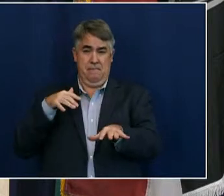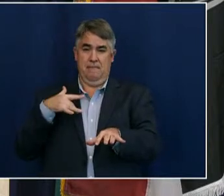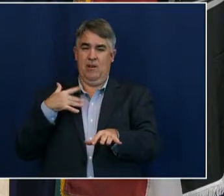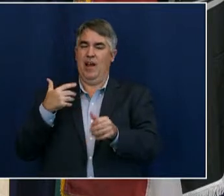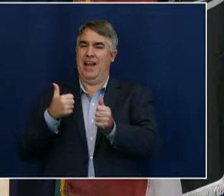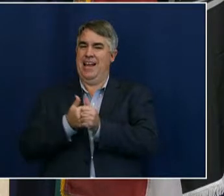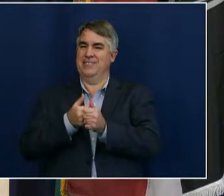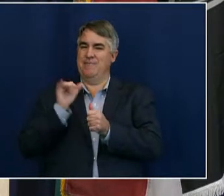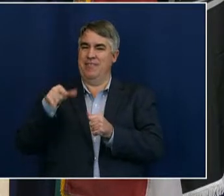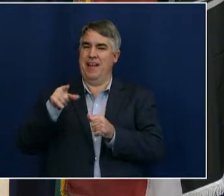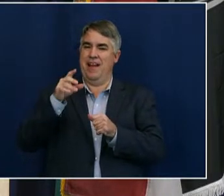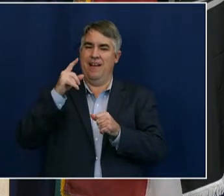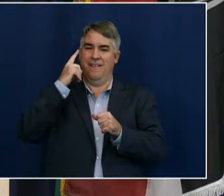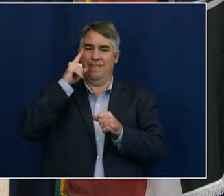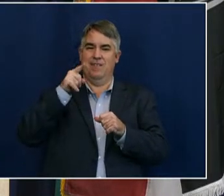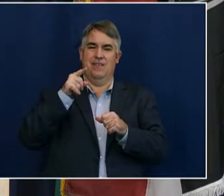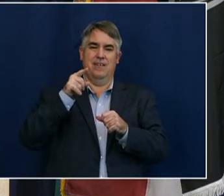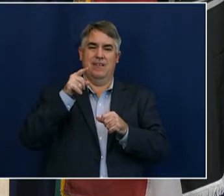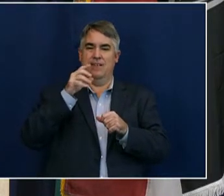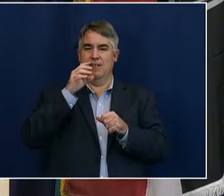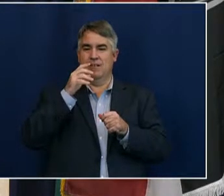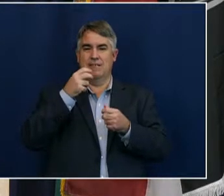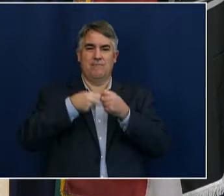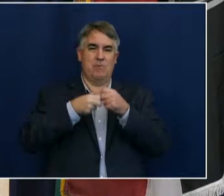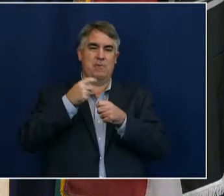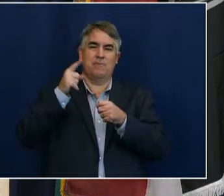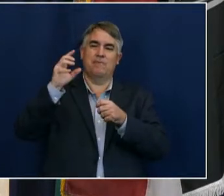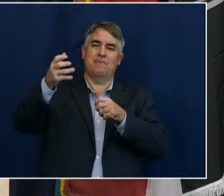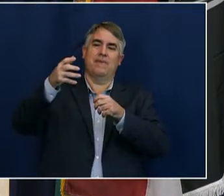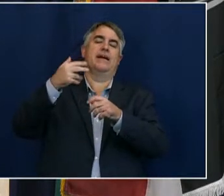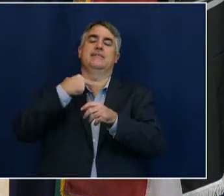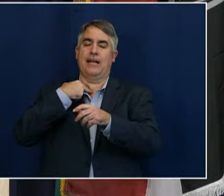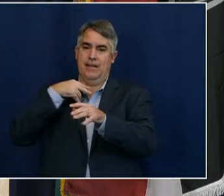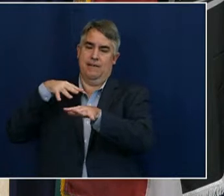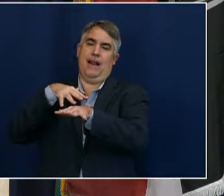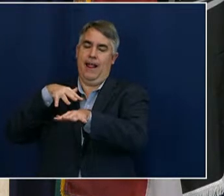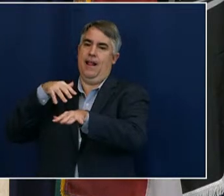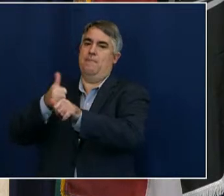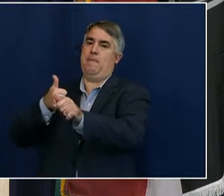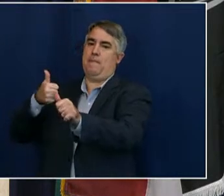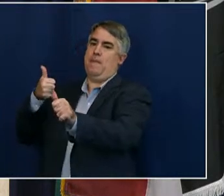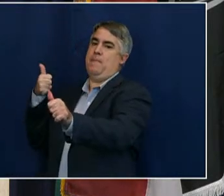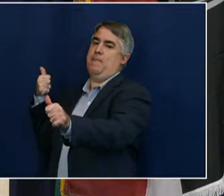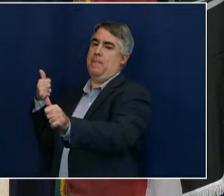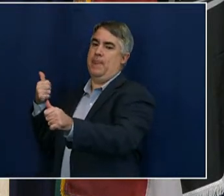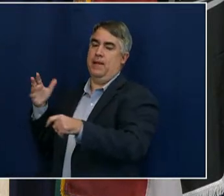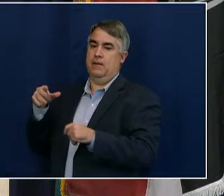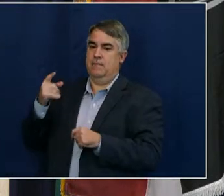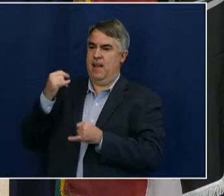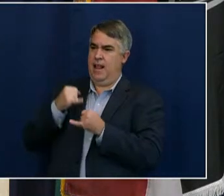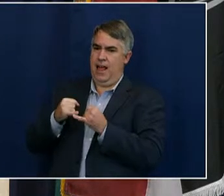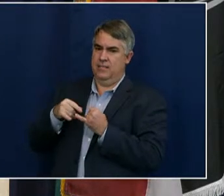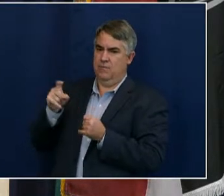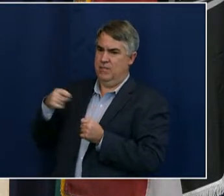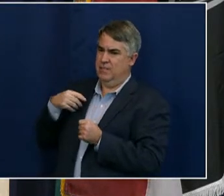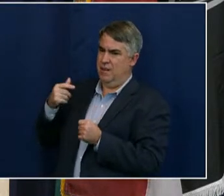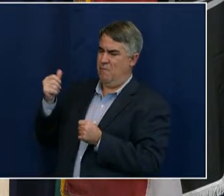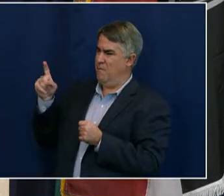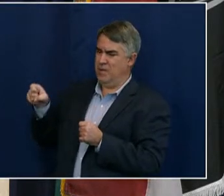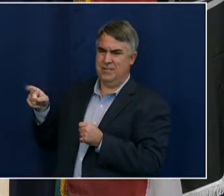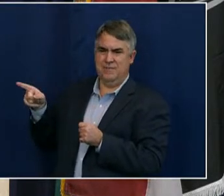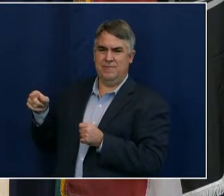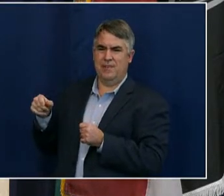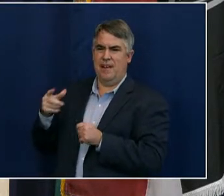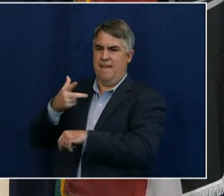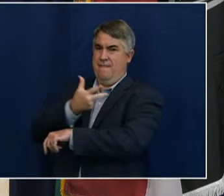have gotten off a little bit in the reconfiguration. And then finally, there was a lot of questions about vaccine supply.